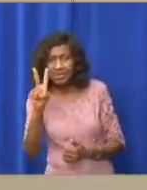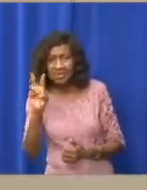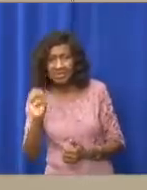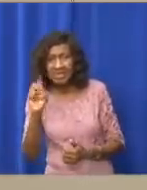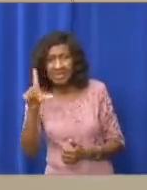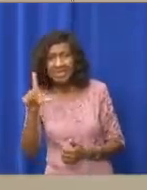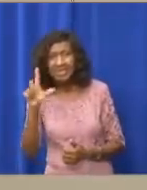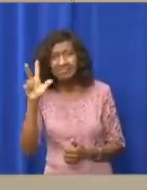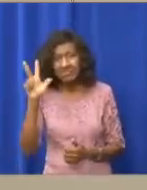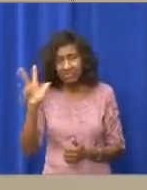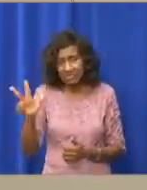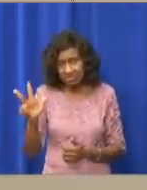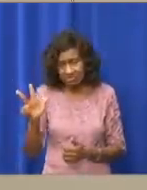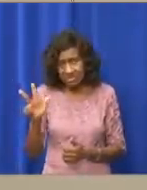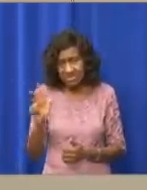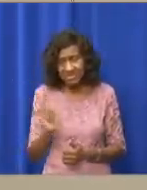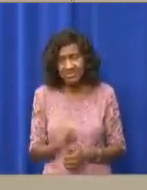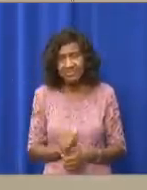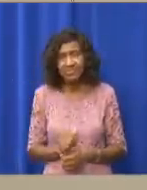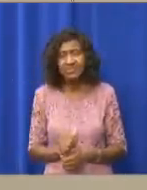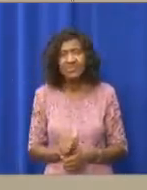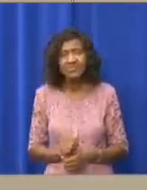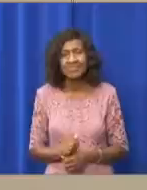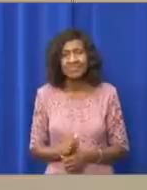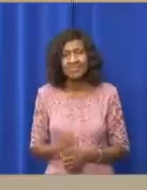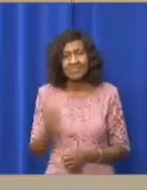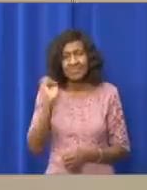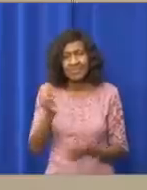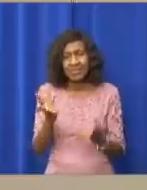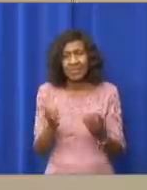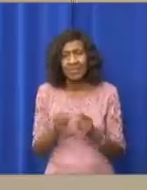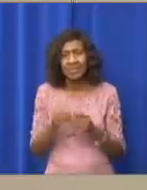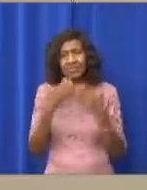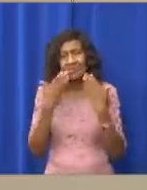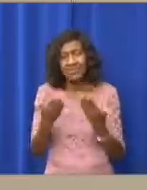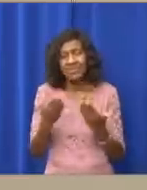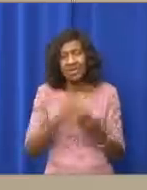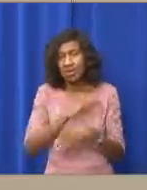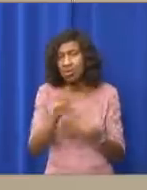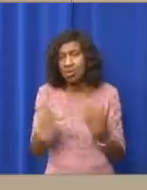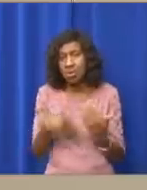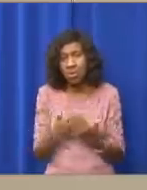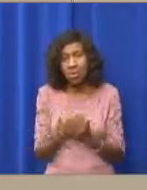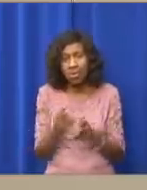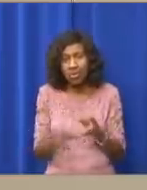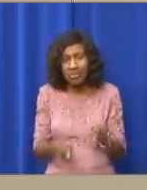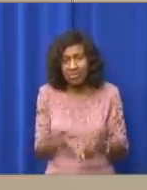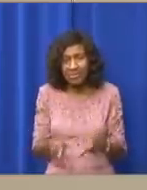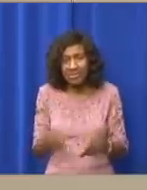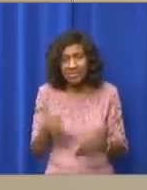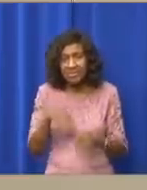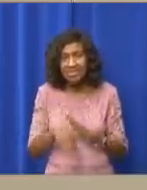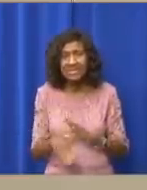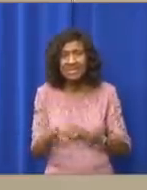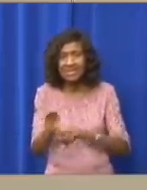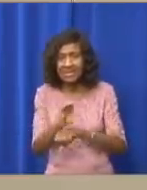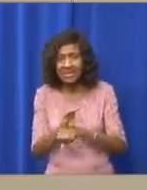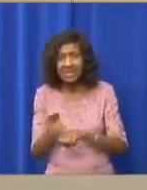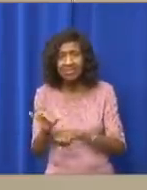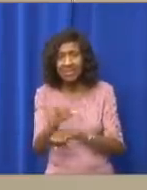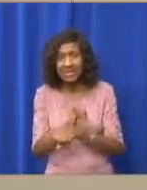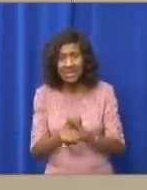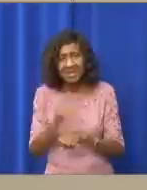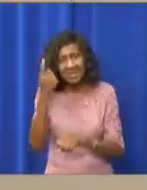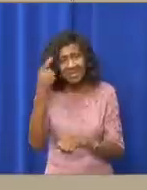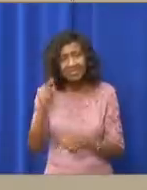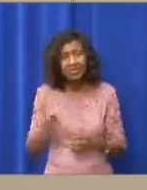I want to thank the people of this country, quite frankly, for